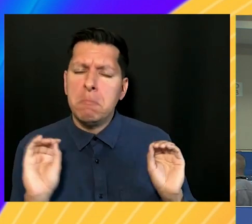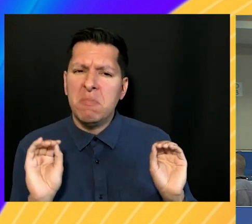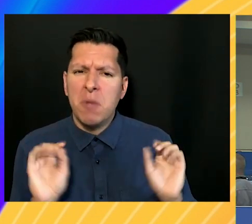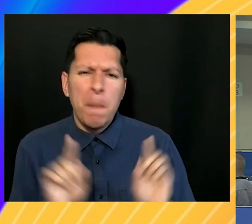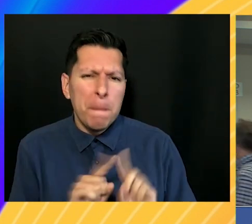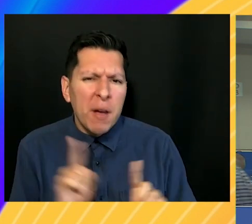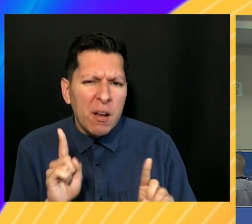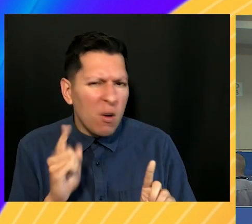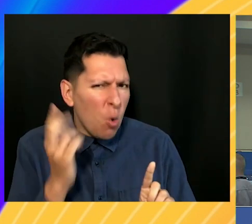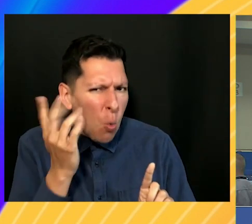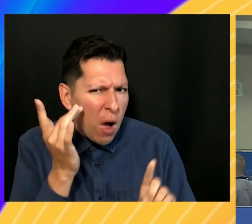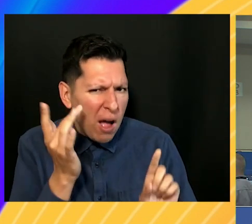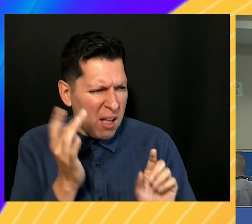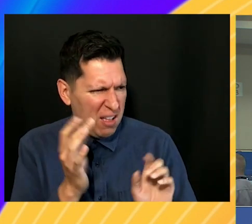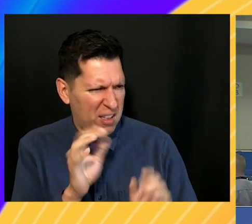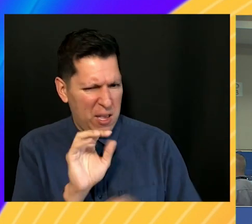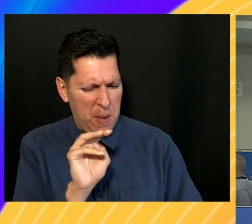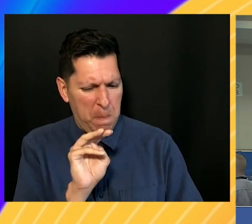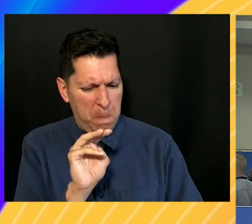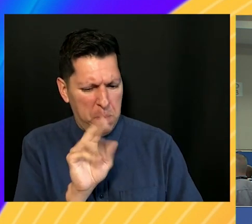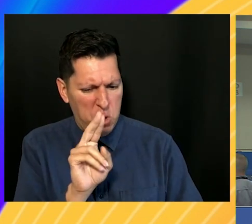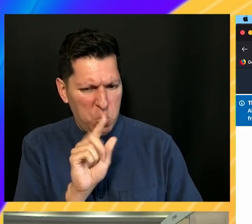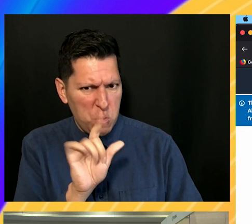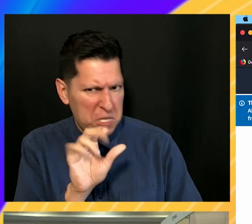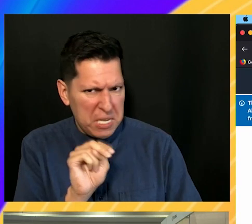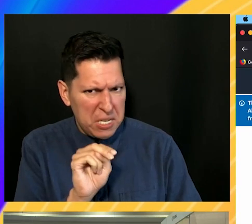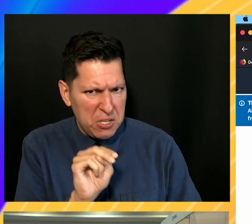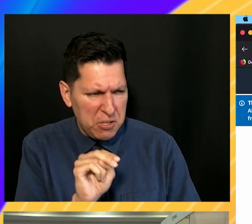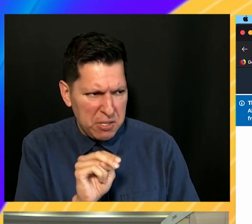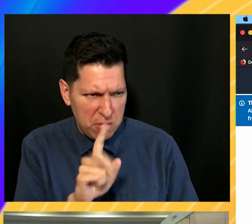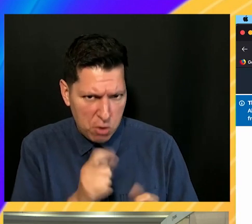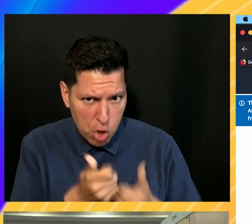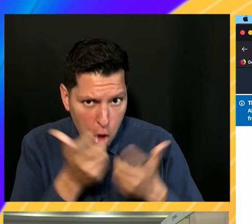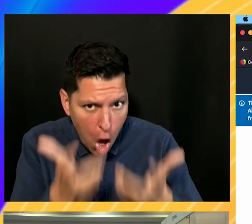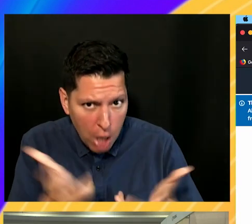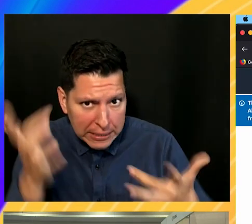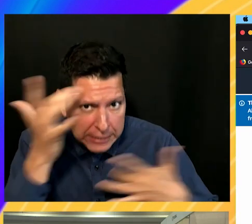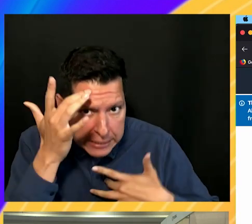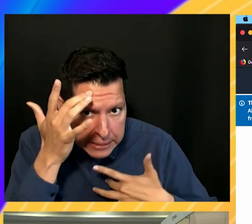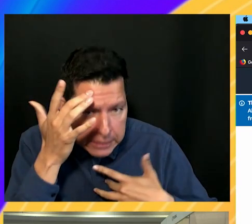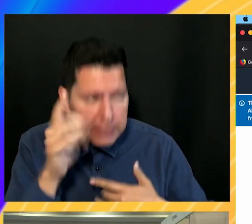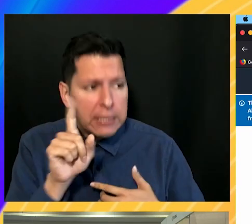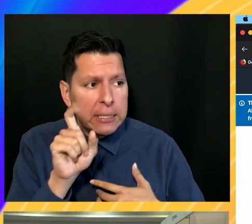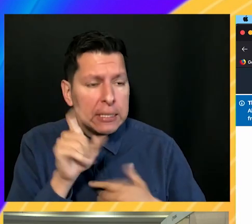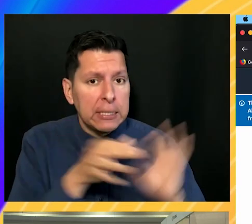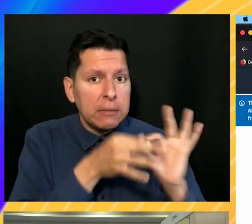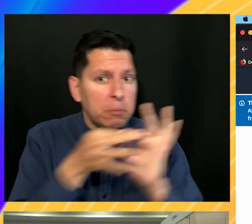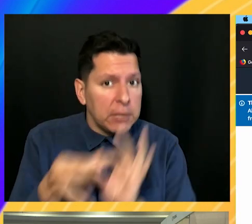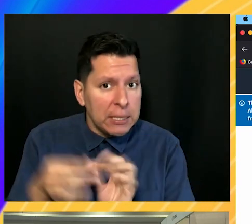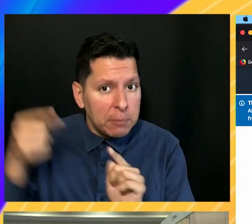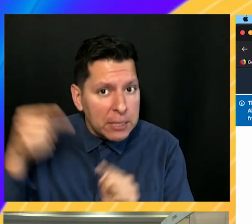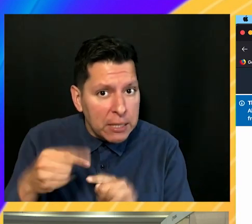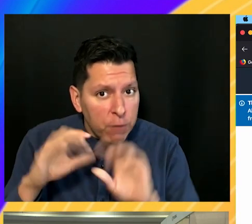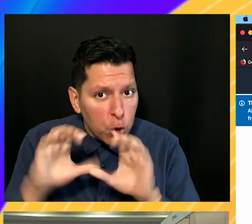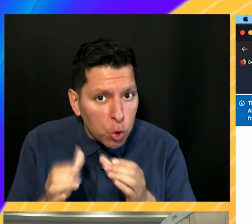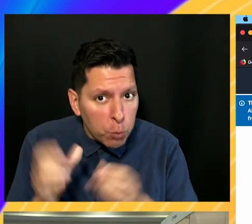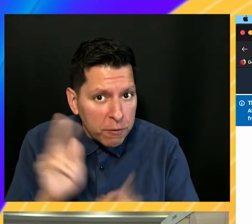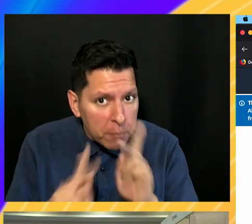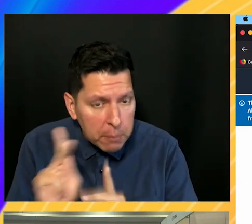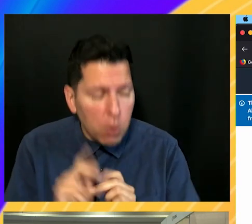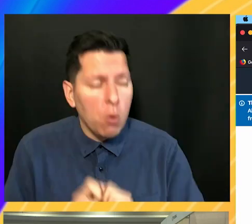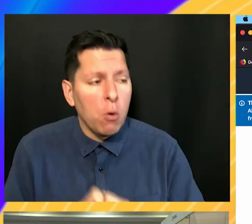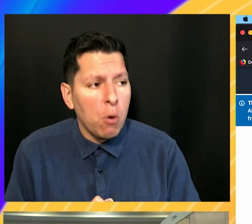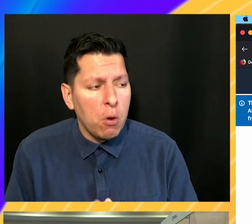of a genetic mutation? Does it cause disease? Is it associated with disease in special populations of humans? Okay.